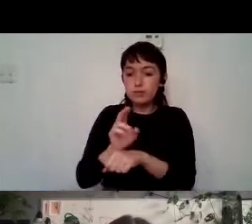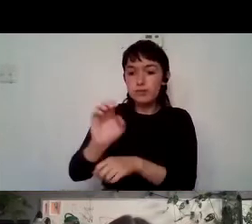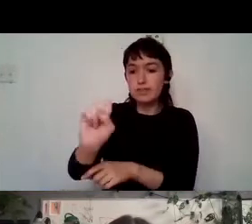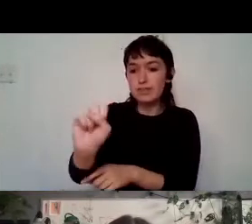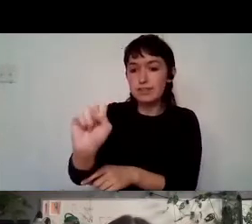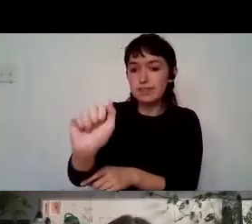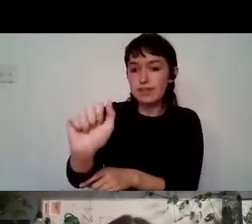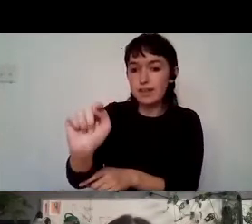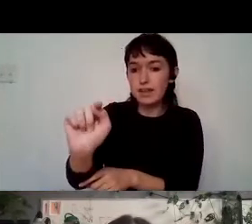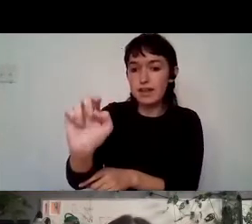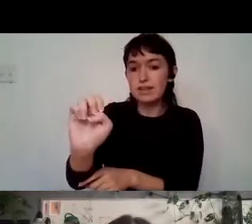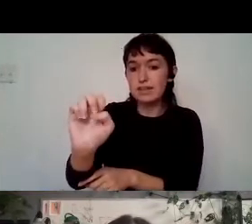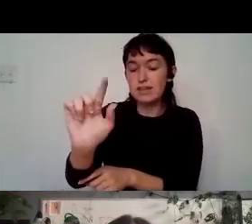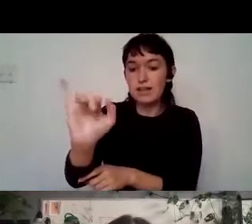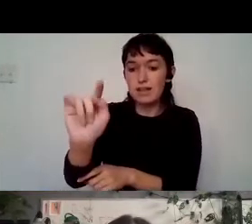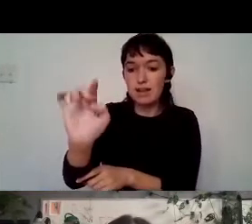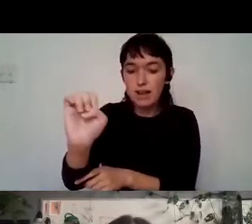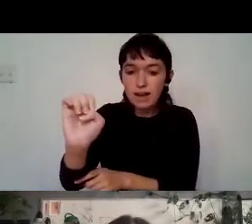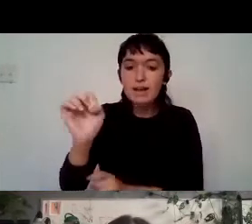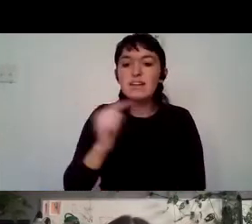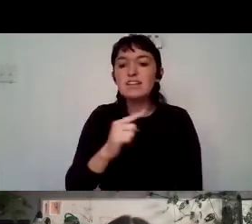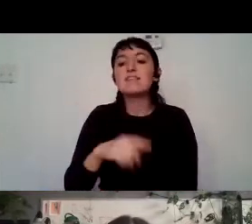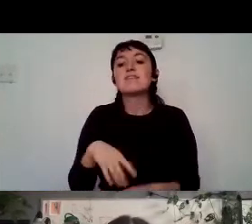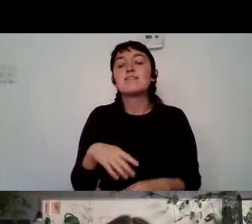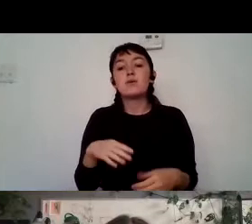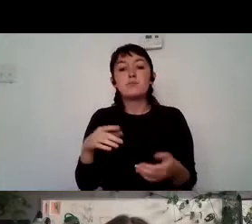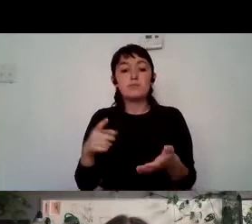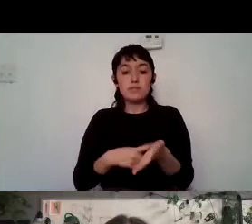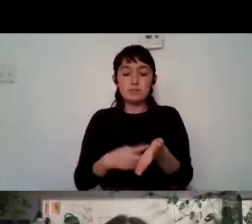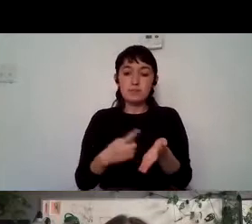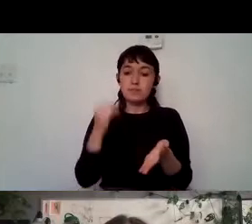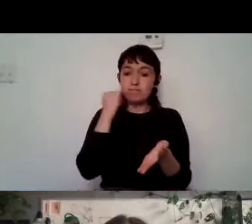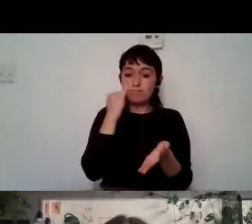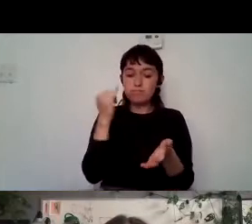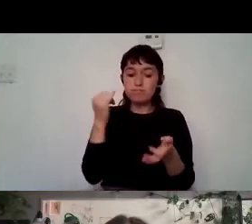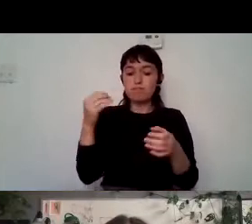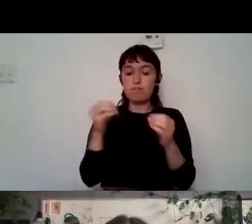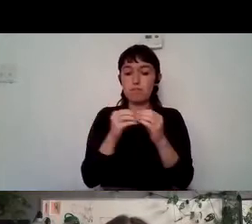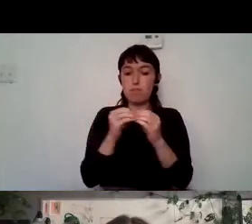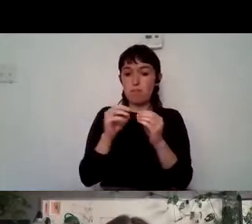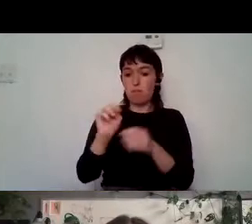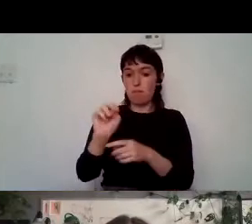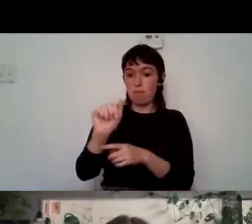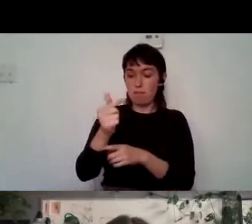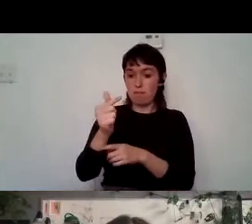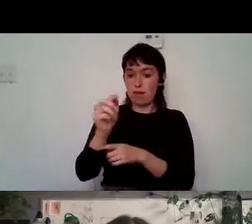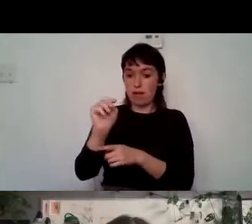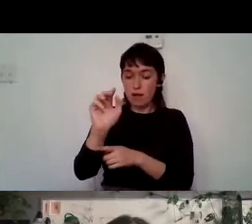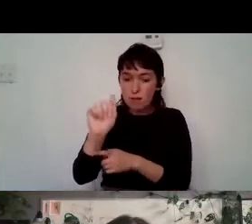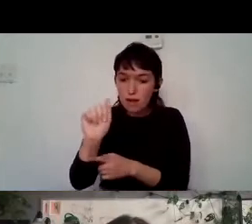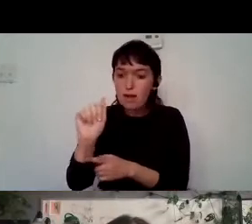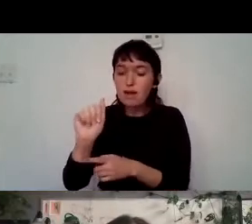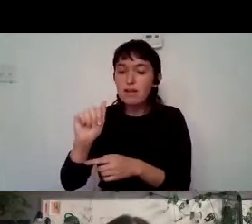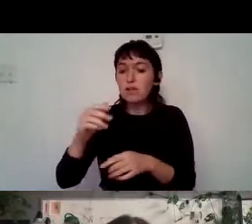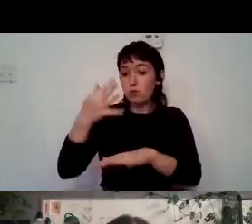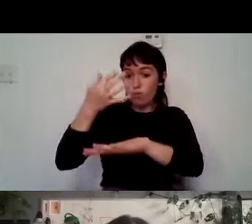if a volcano has been deforming. So sometimes when there's more magma, the gravity increases, but also the volcano starts to